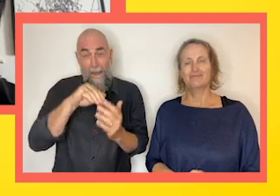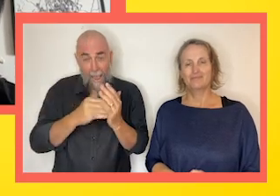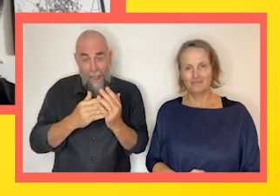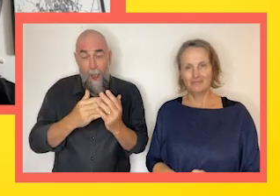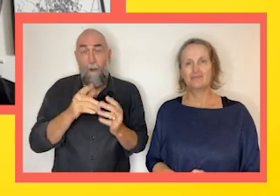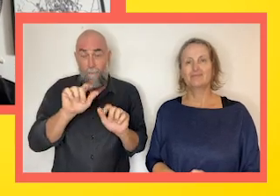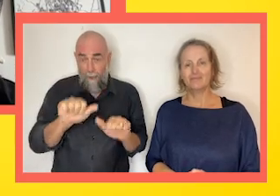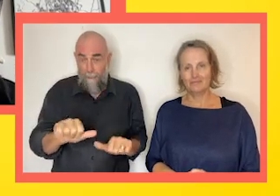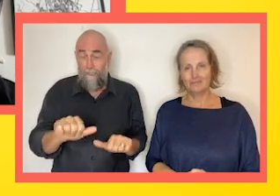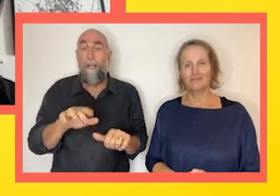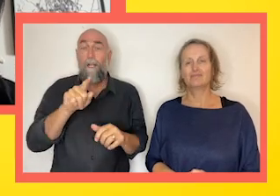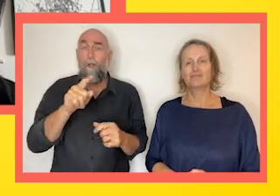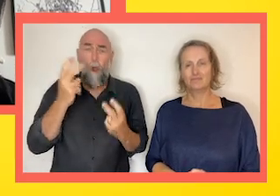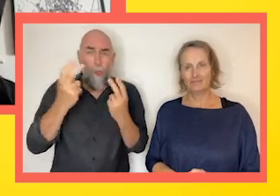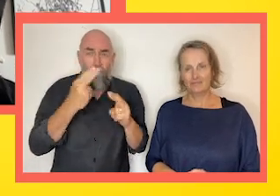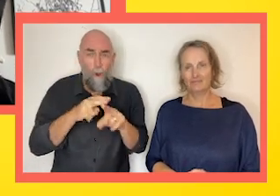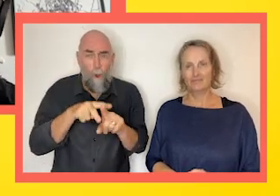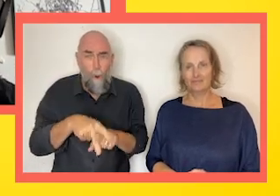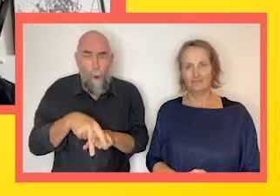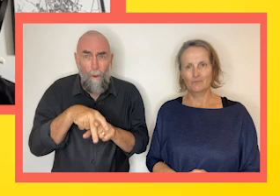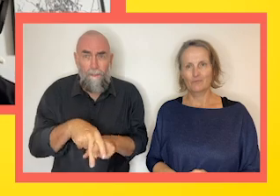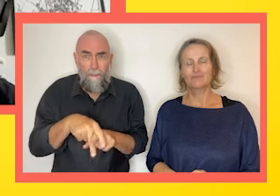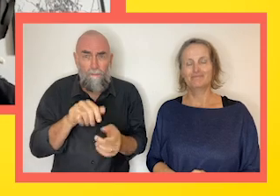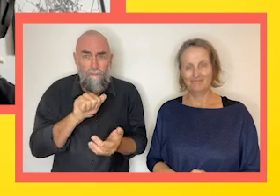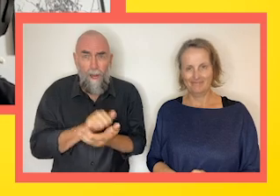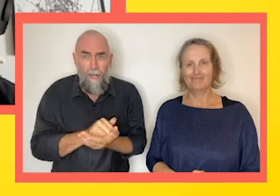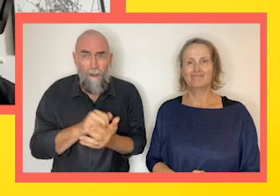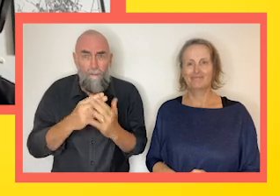trying to actually trying to find a horse